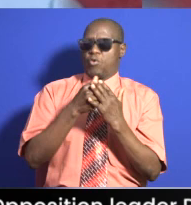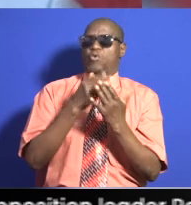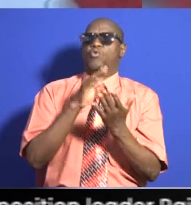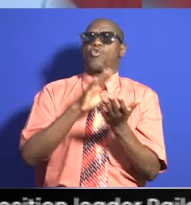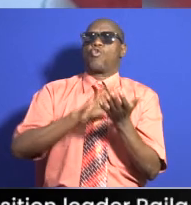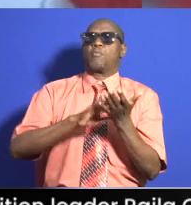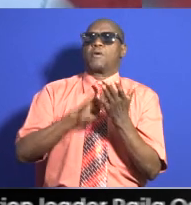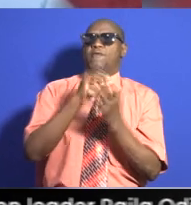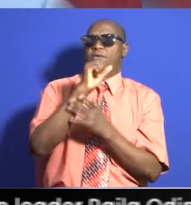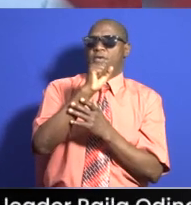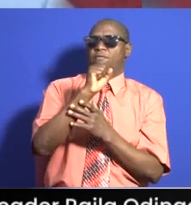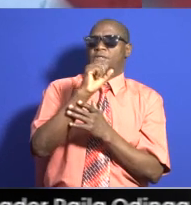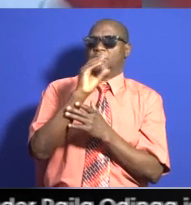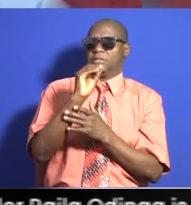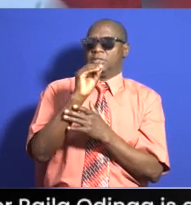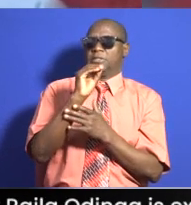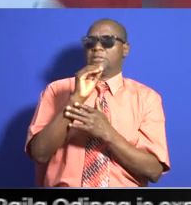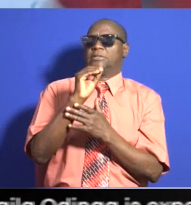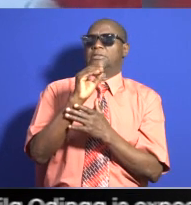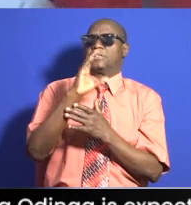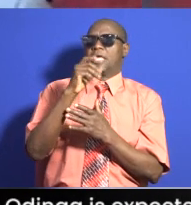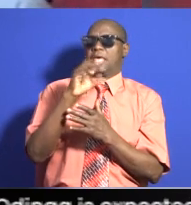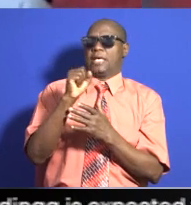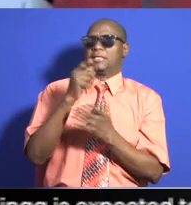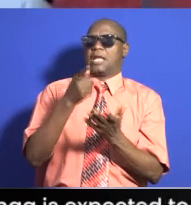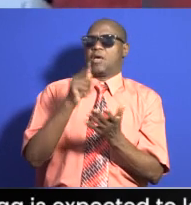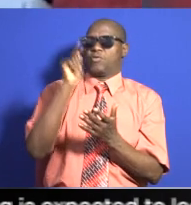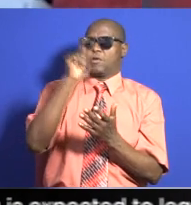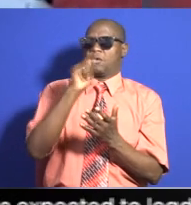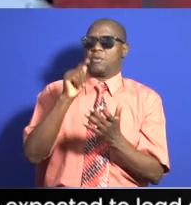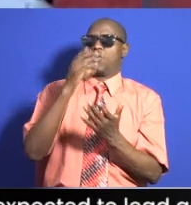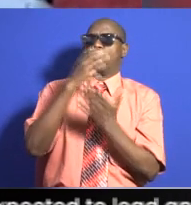50 CASs is therefore unconstitutional.